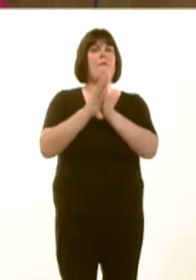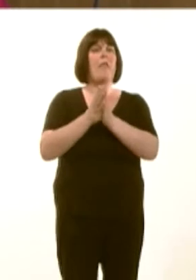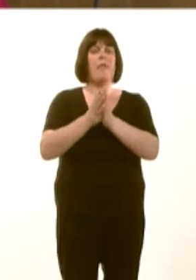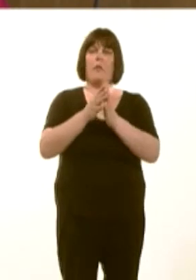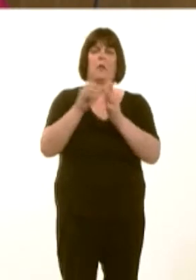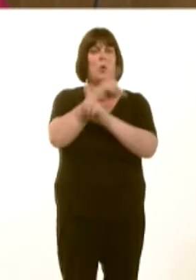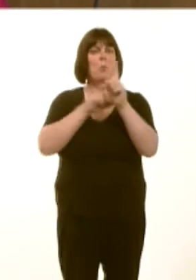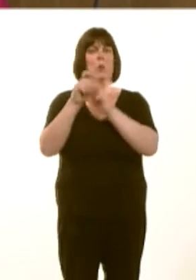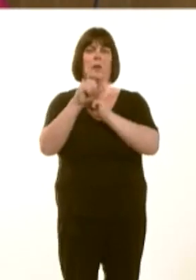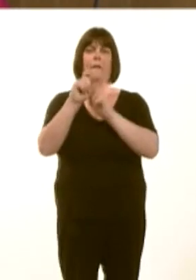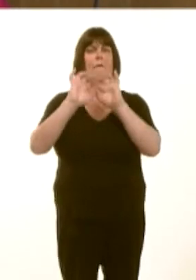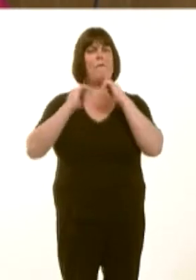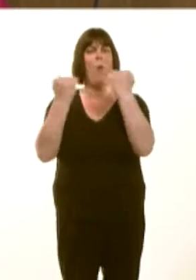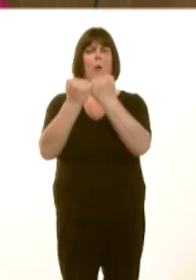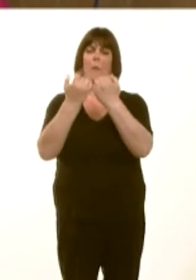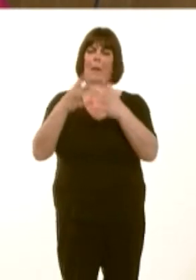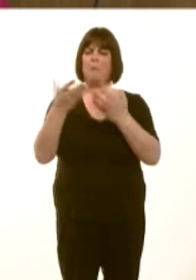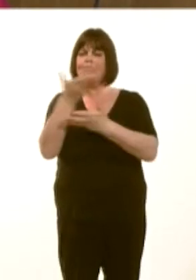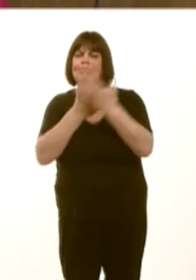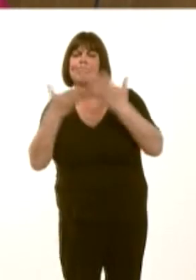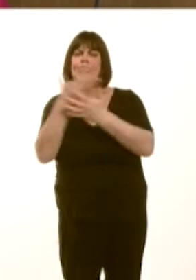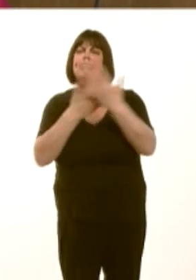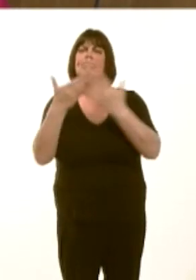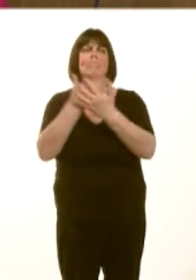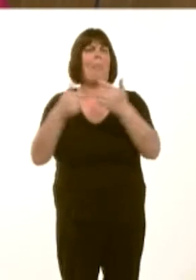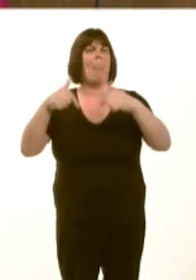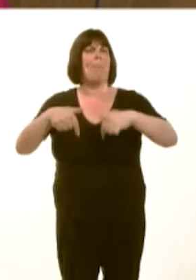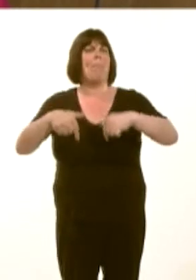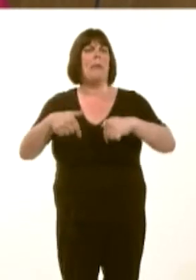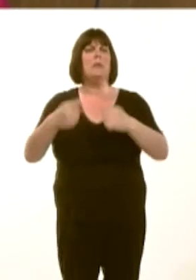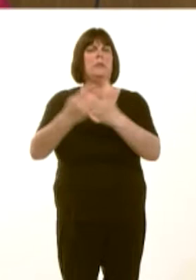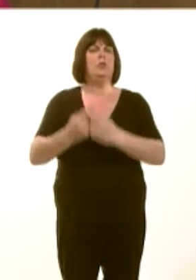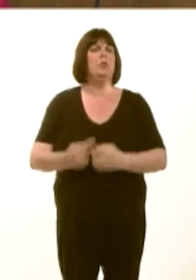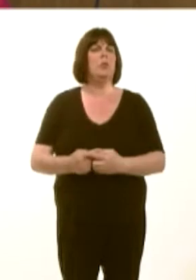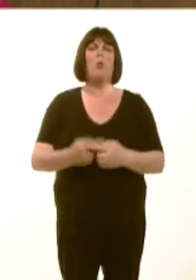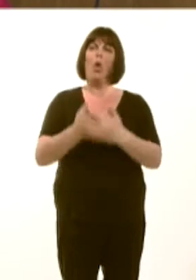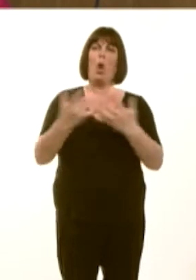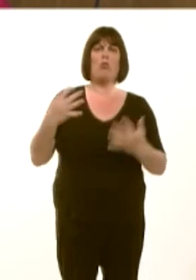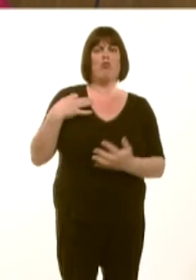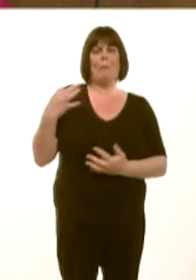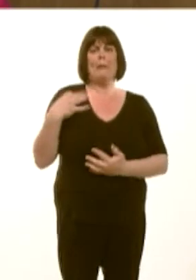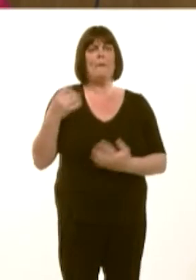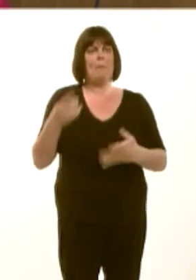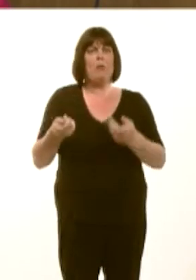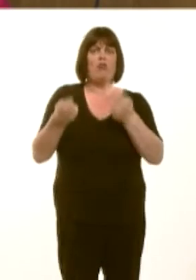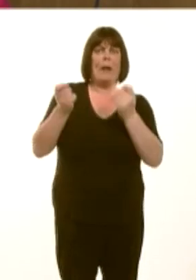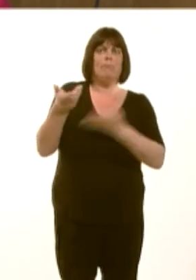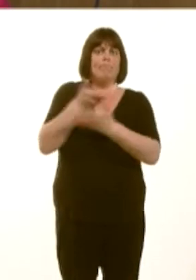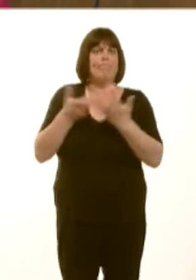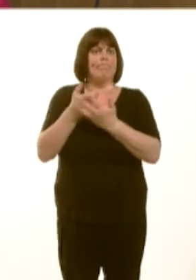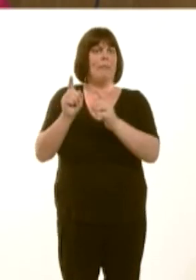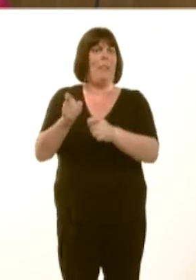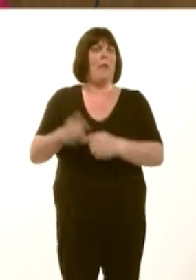nation of sanctuary. It's something that has been raised by a number of representatives there, and it is something I have